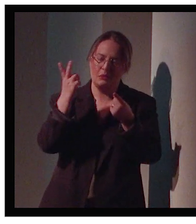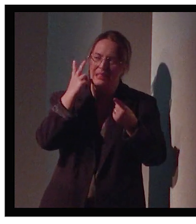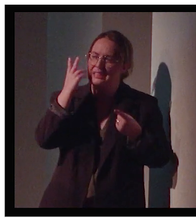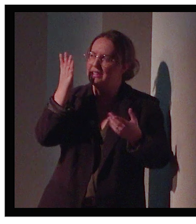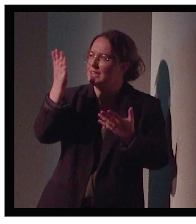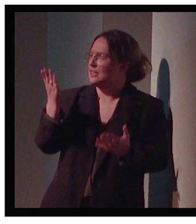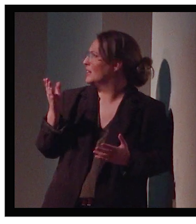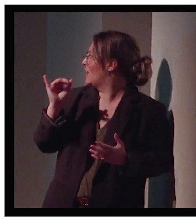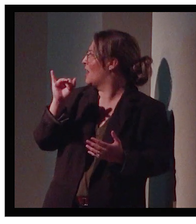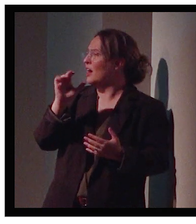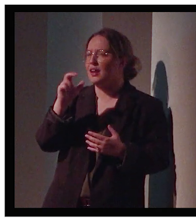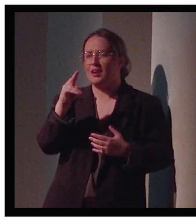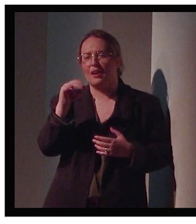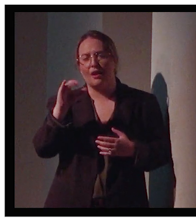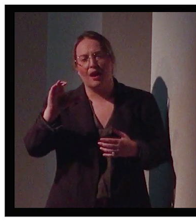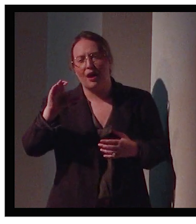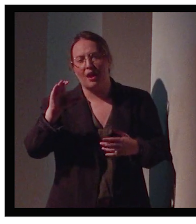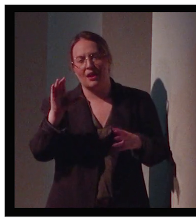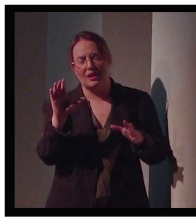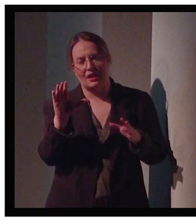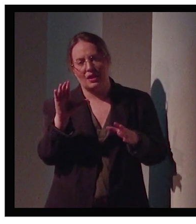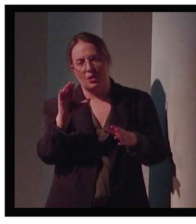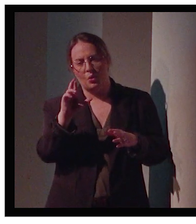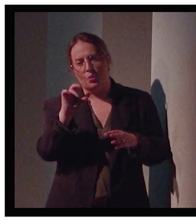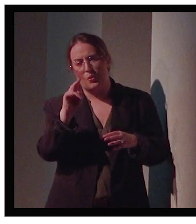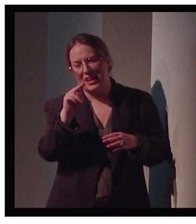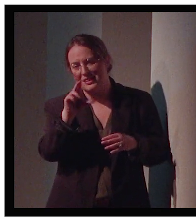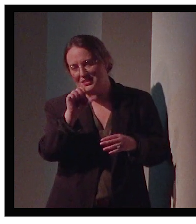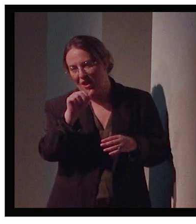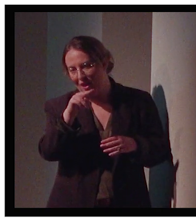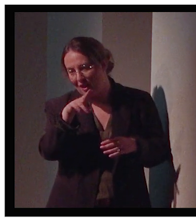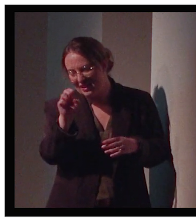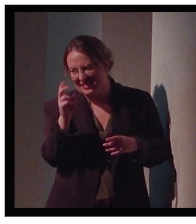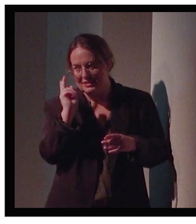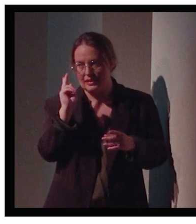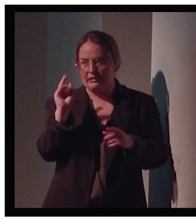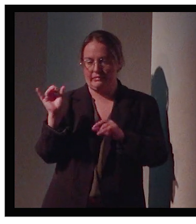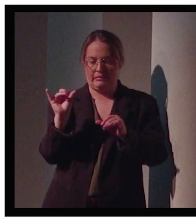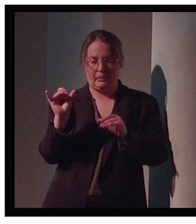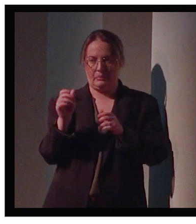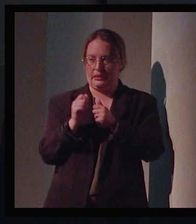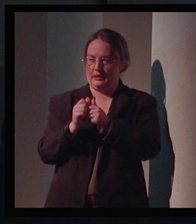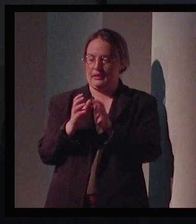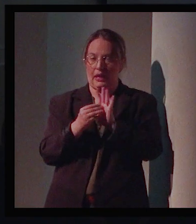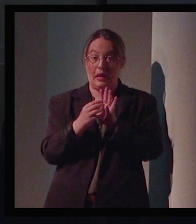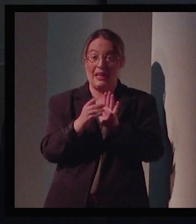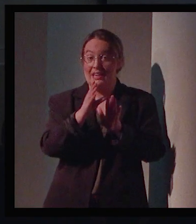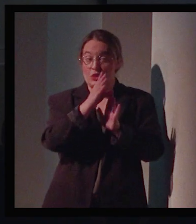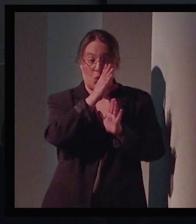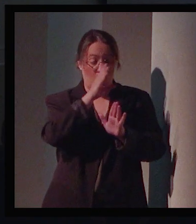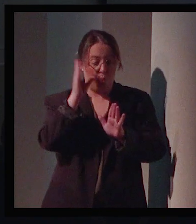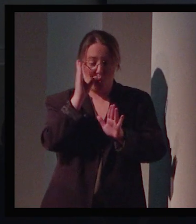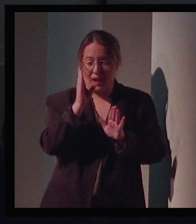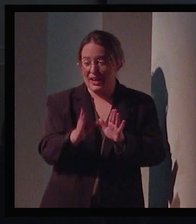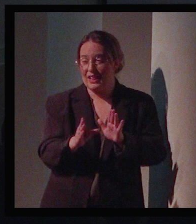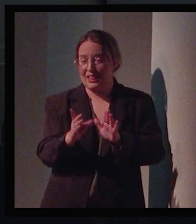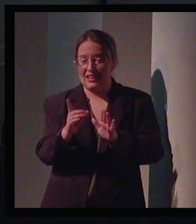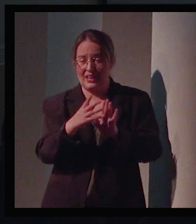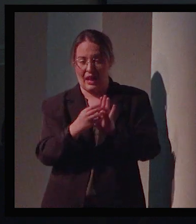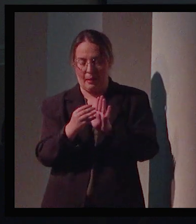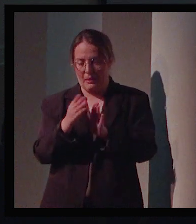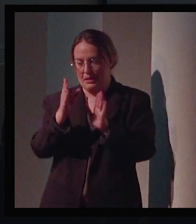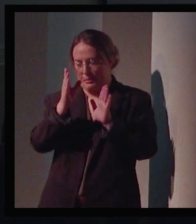iconic Renaissance pastoral landscape. And he directly copied the main figures in